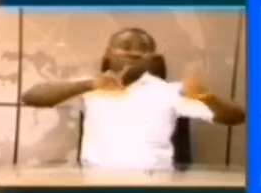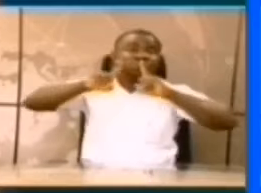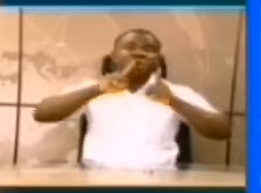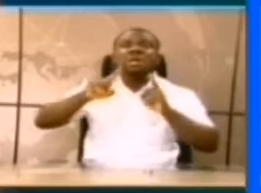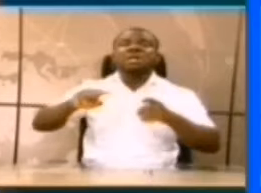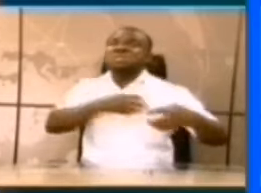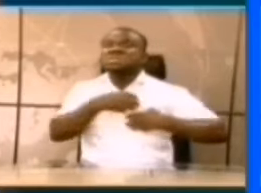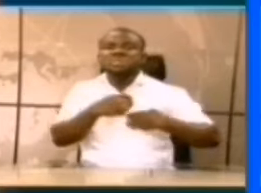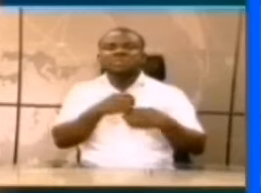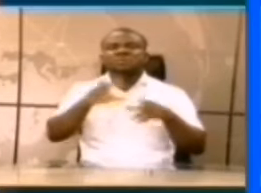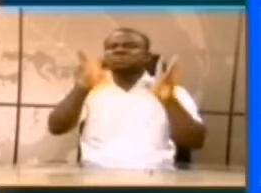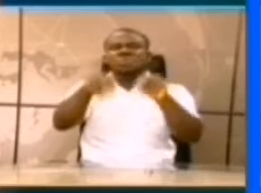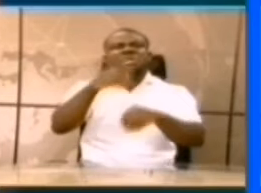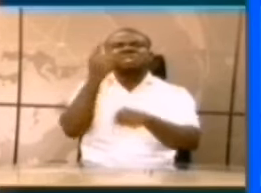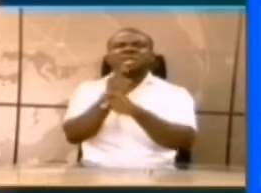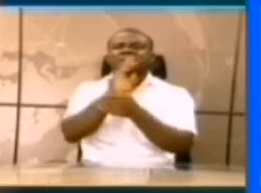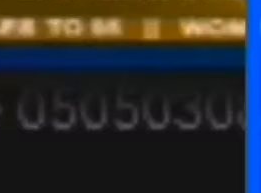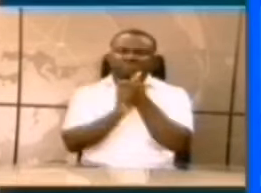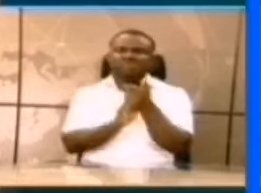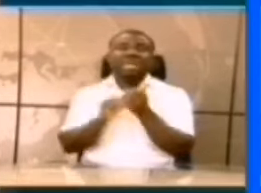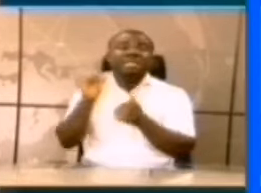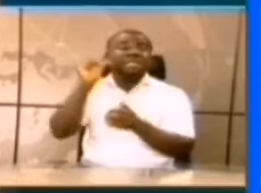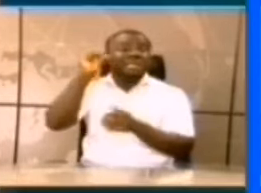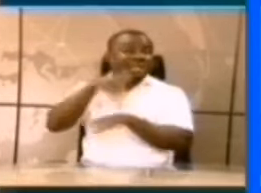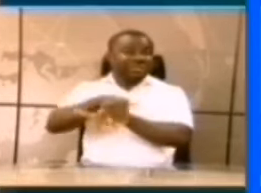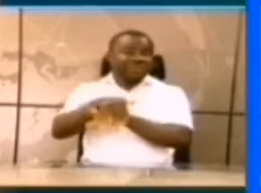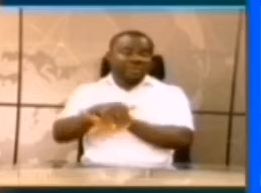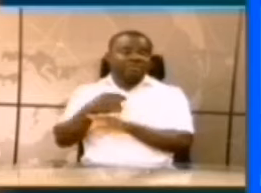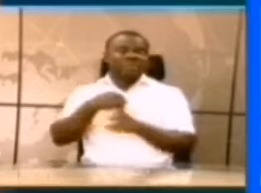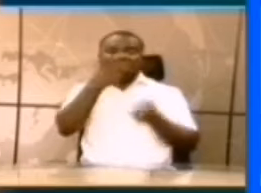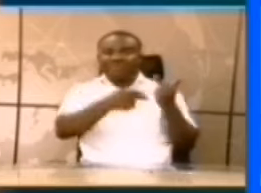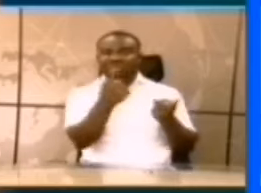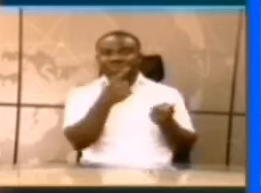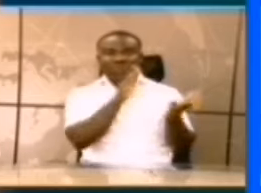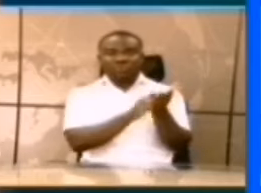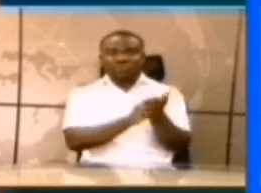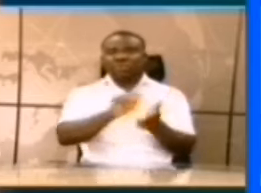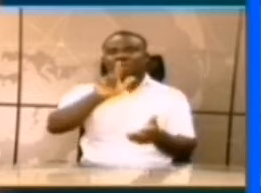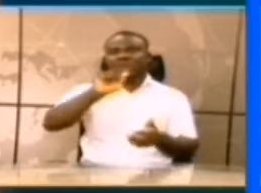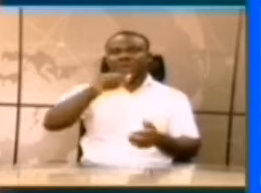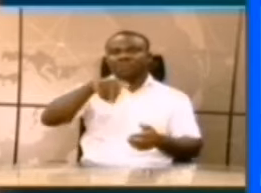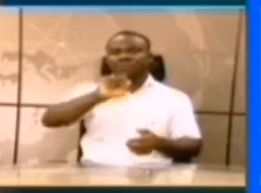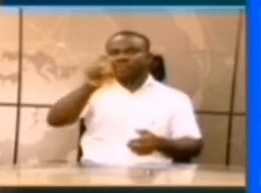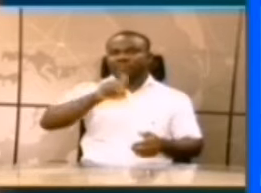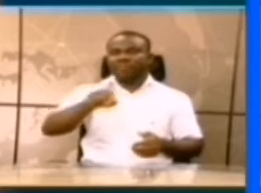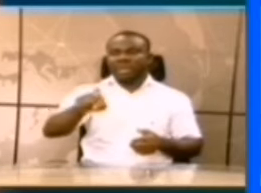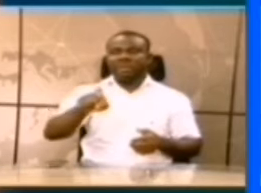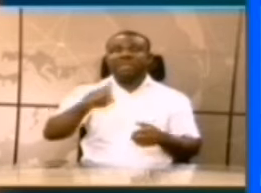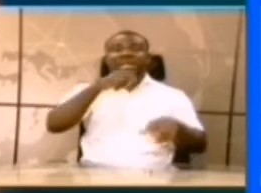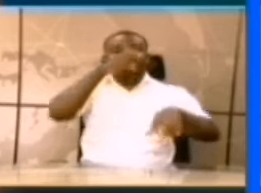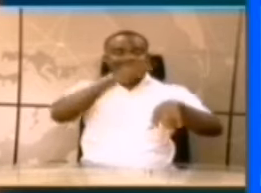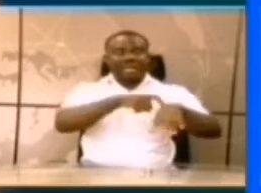eno a eno imre me yakob ye ko skubi wala pass if you are people be from your